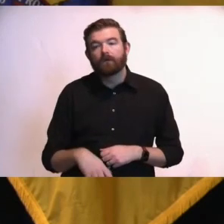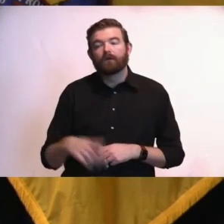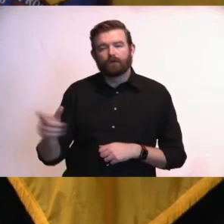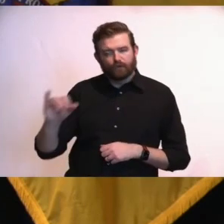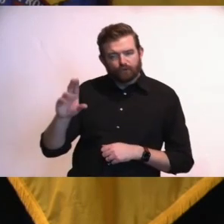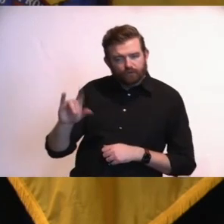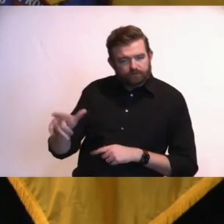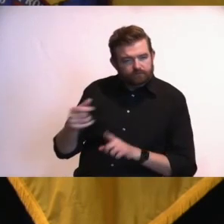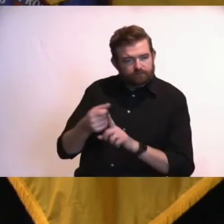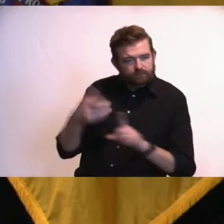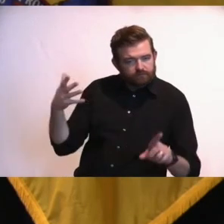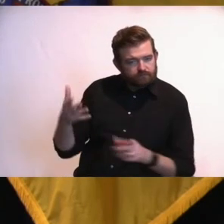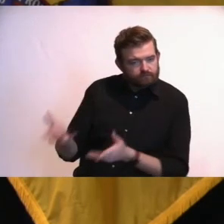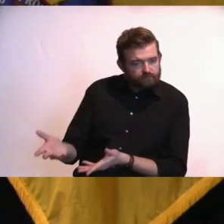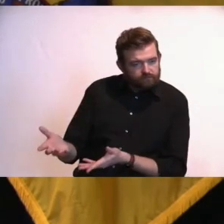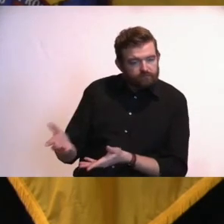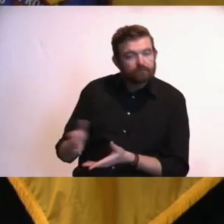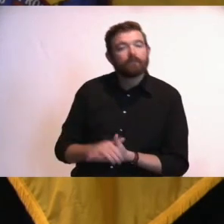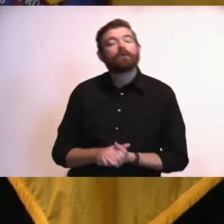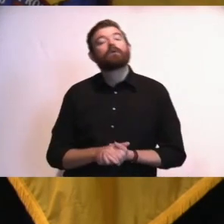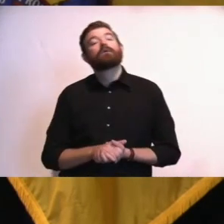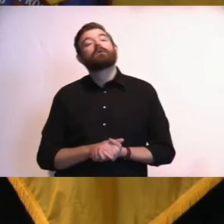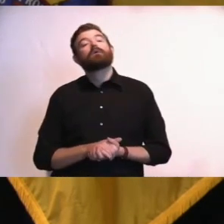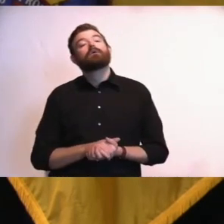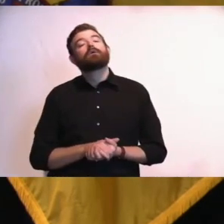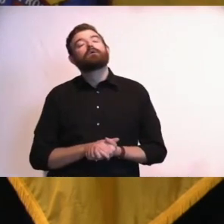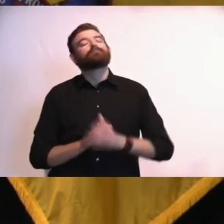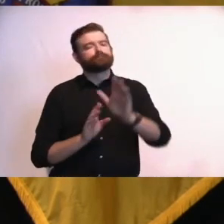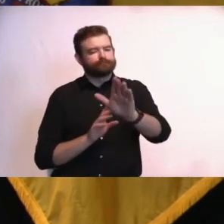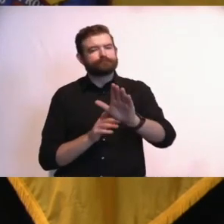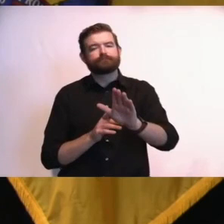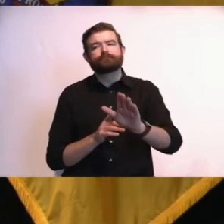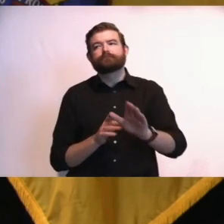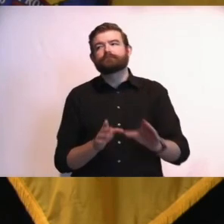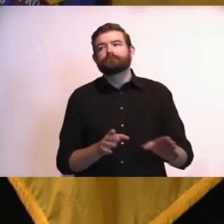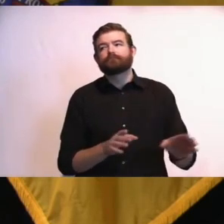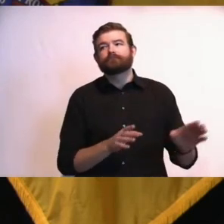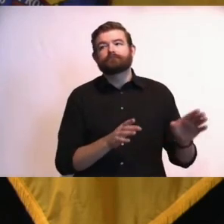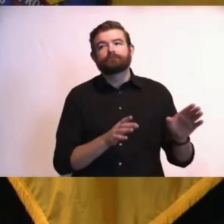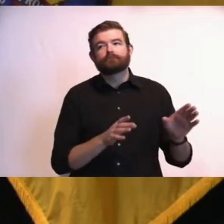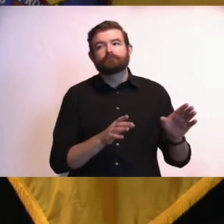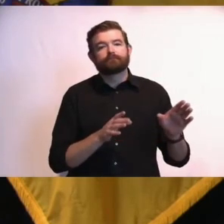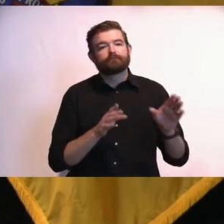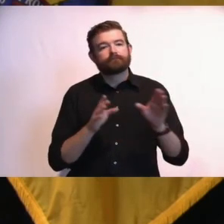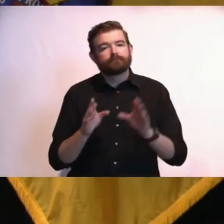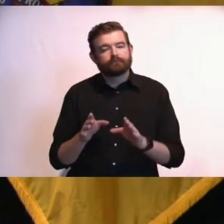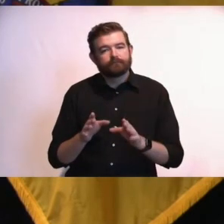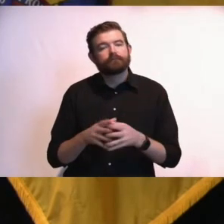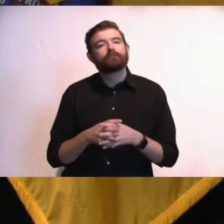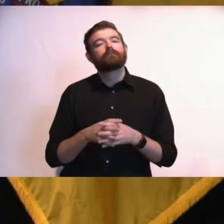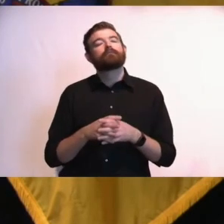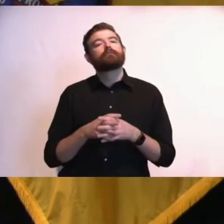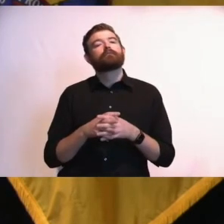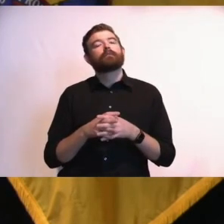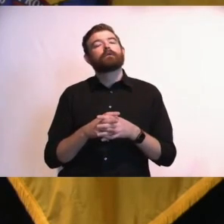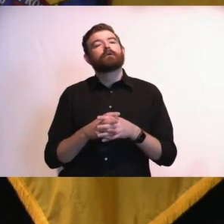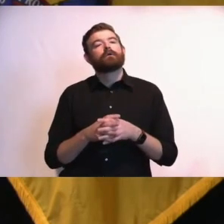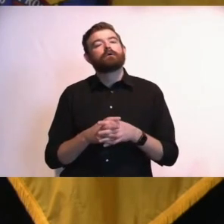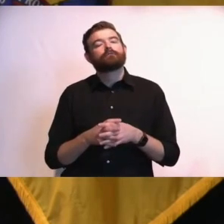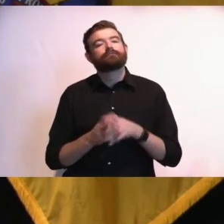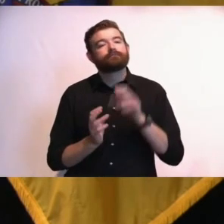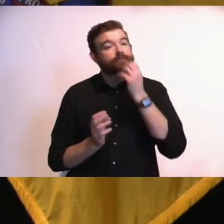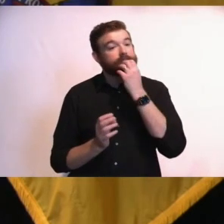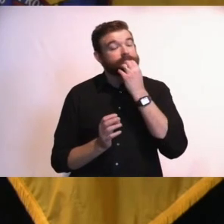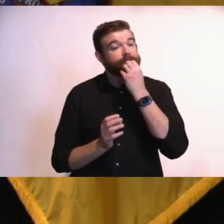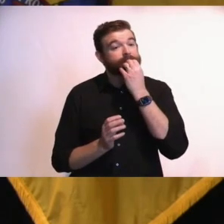think we have a fair number of what I've started to call COVID incidental, or incidental COVID, meaning